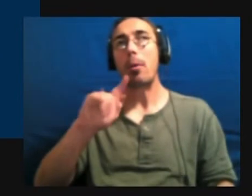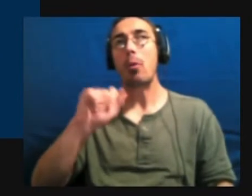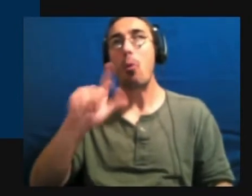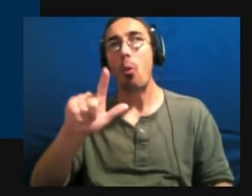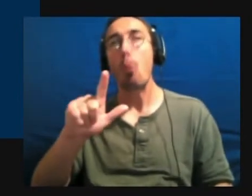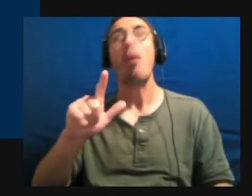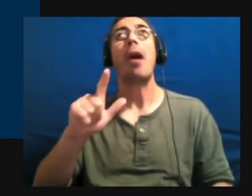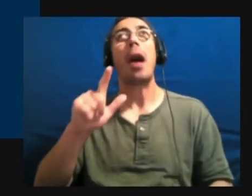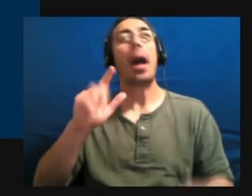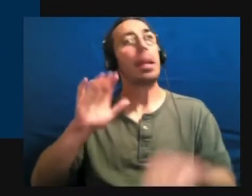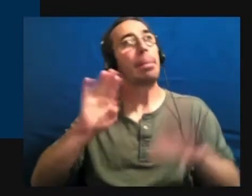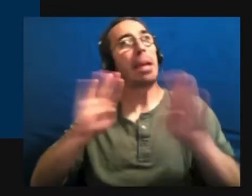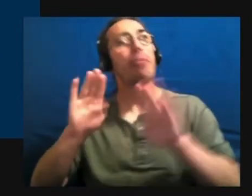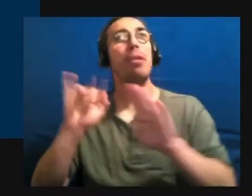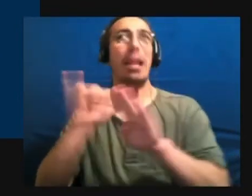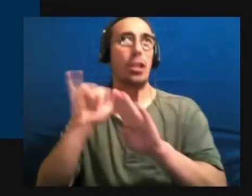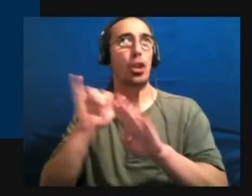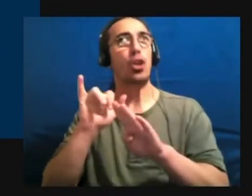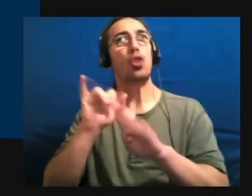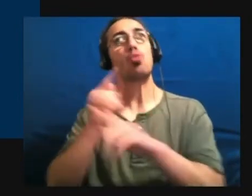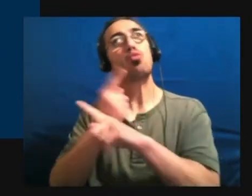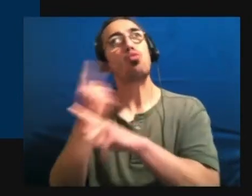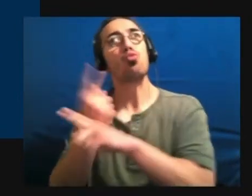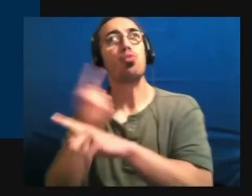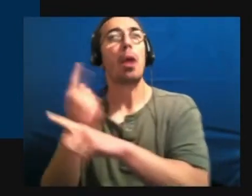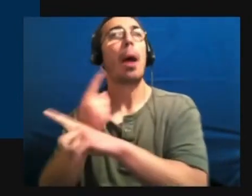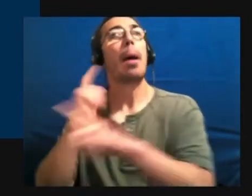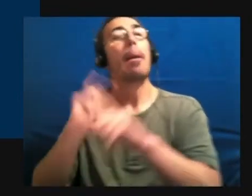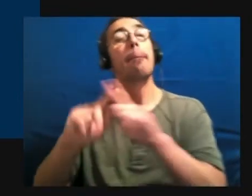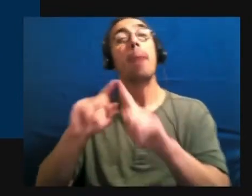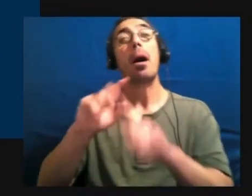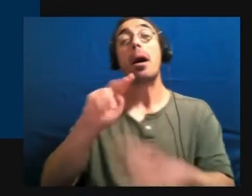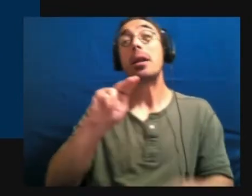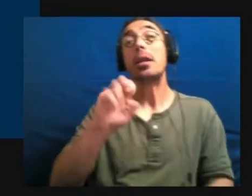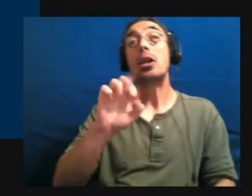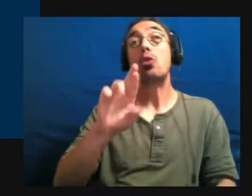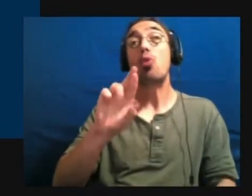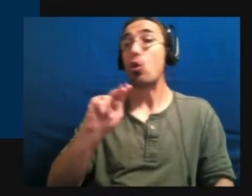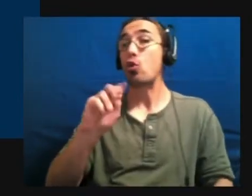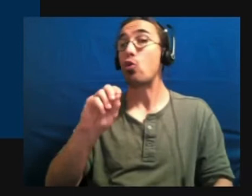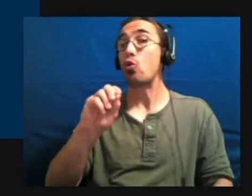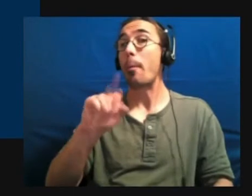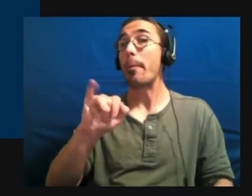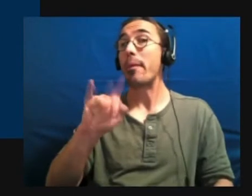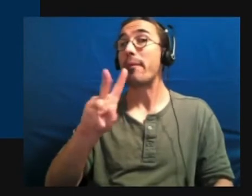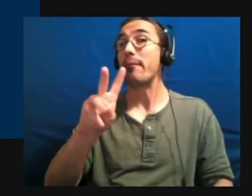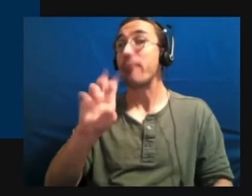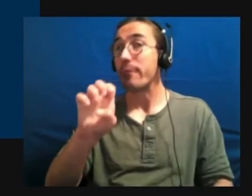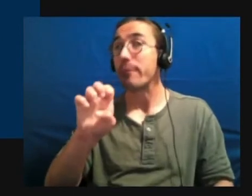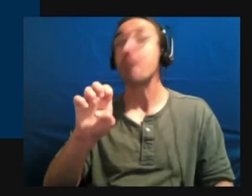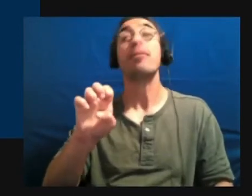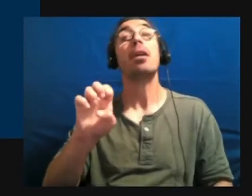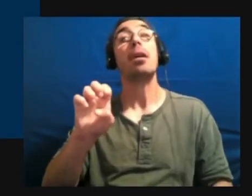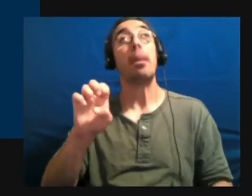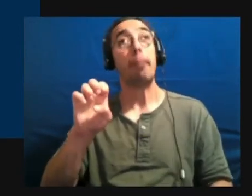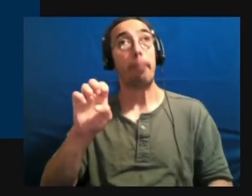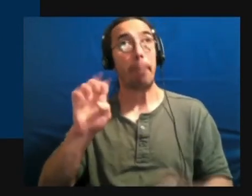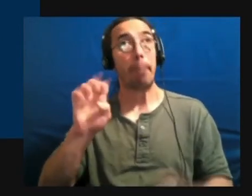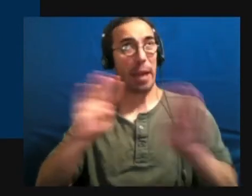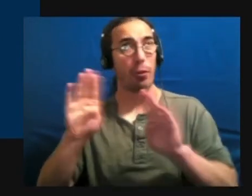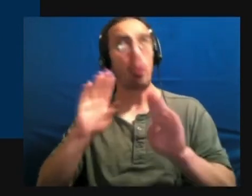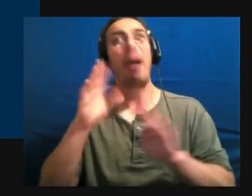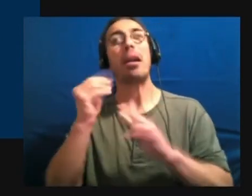neurotypical. The idea of neuronormative behavior and interaction is